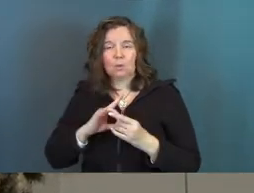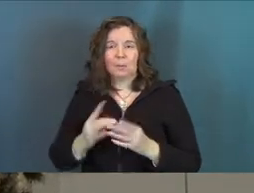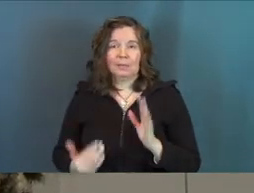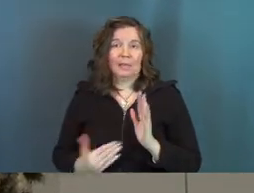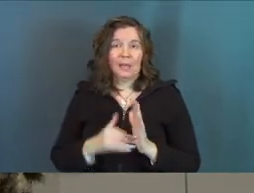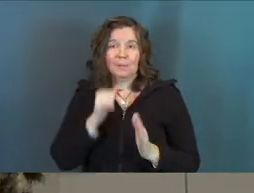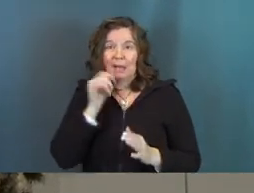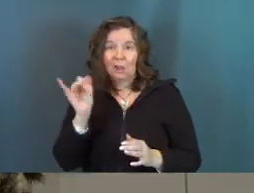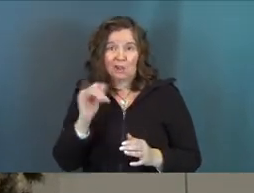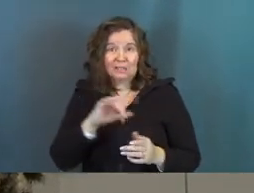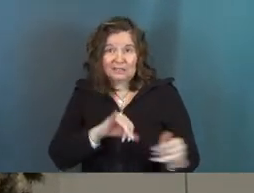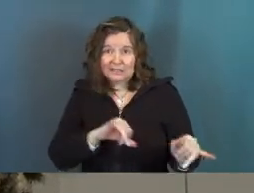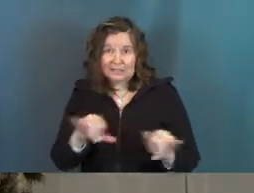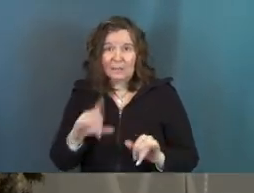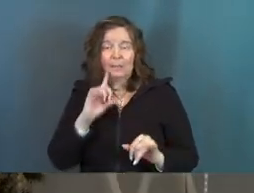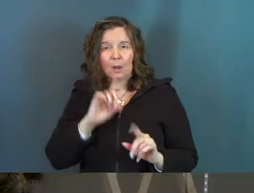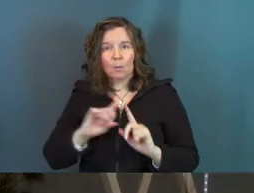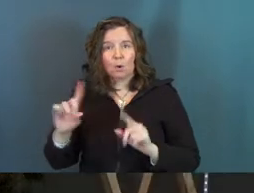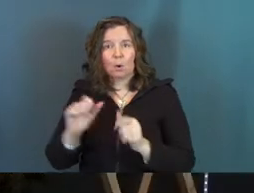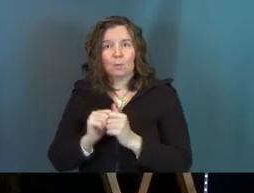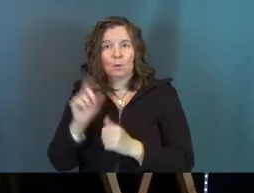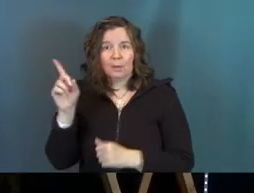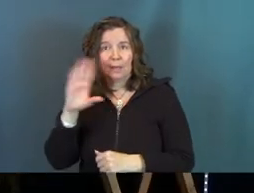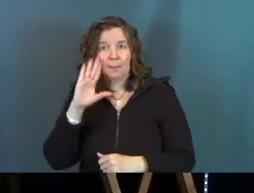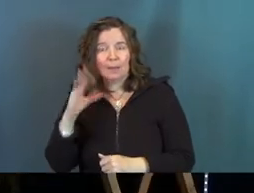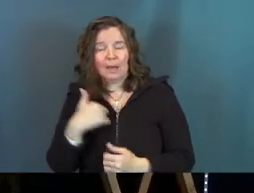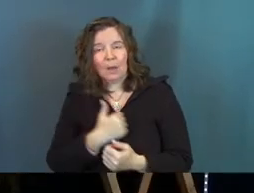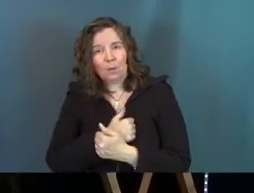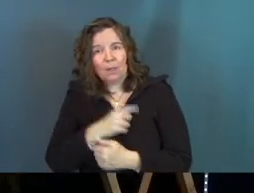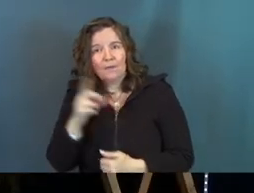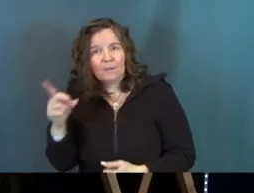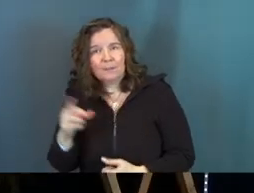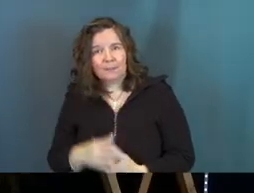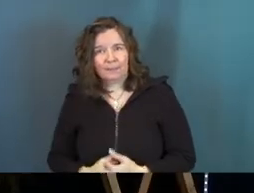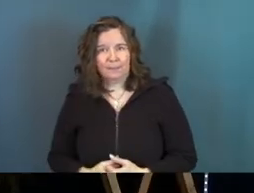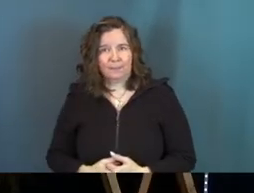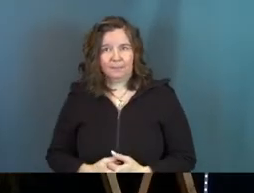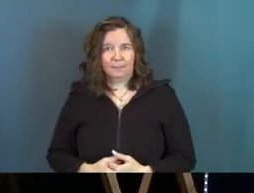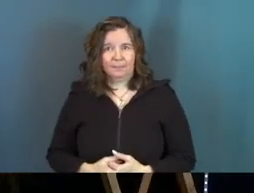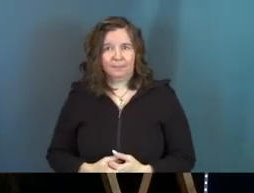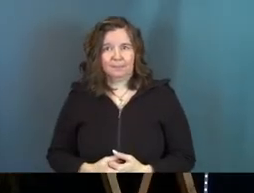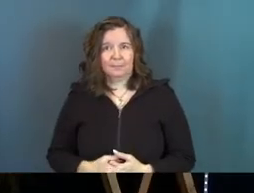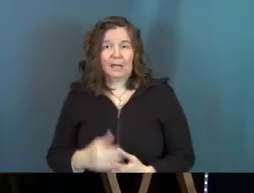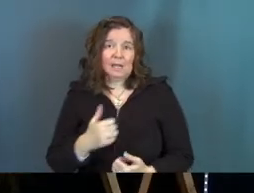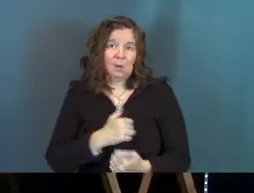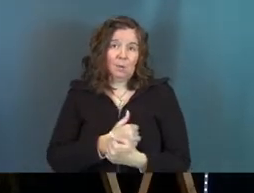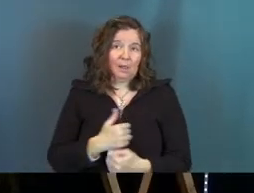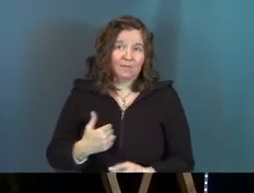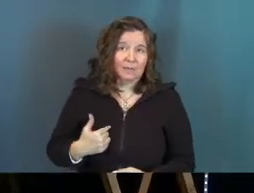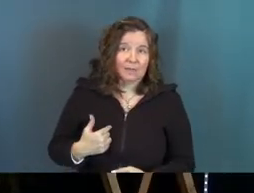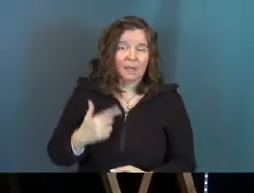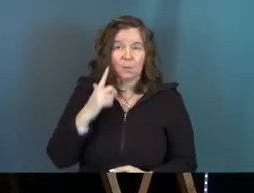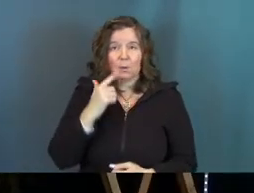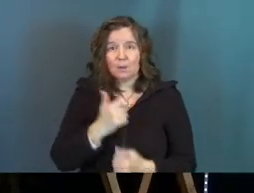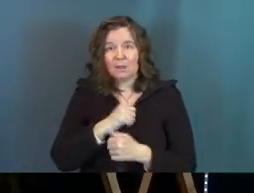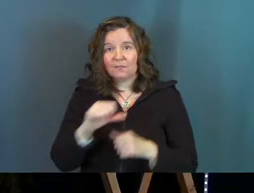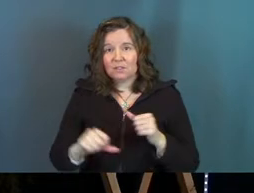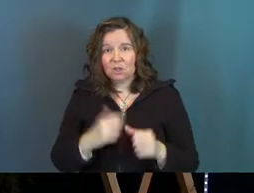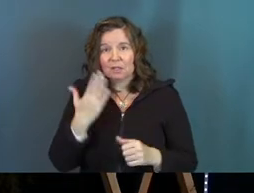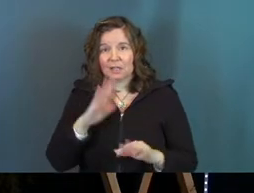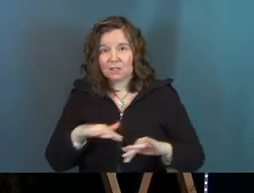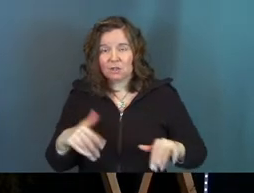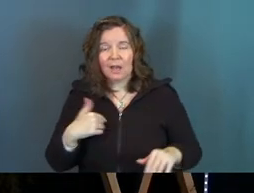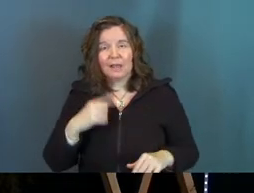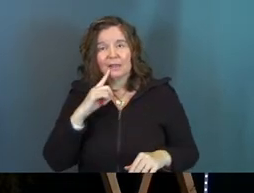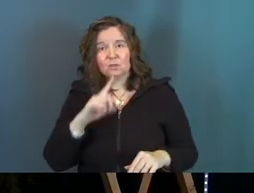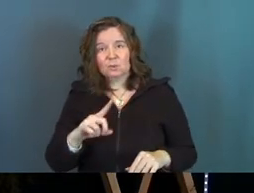again, might not look the same, but I will go be with him, and I will love him, and he will love me, and we will love each other as God's children.